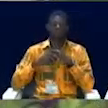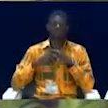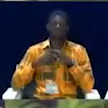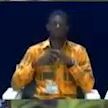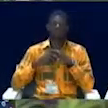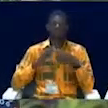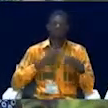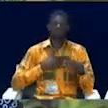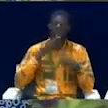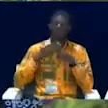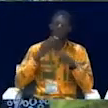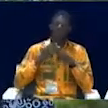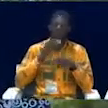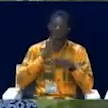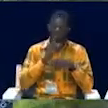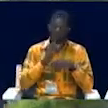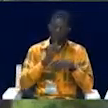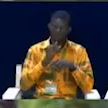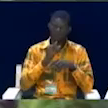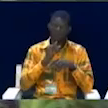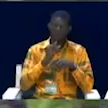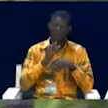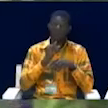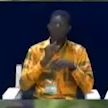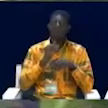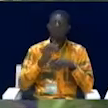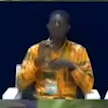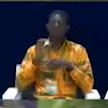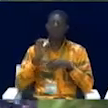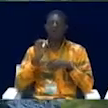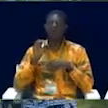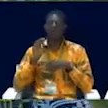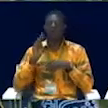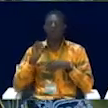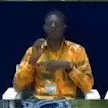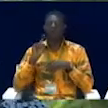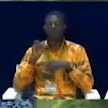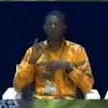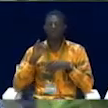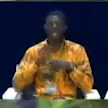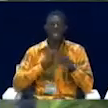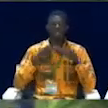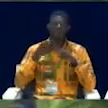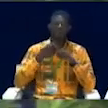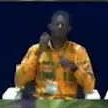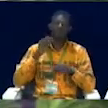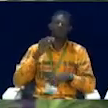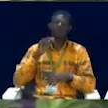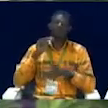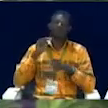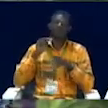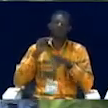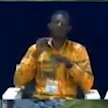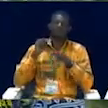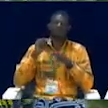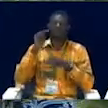My name is Mrs. Uche Omoni. I came all the way from Niger State.